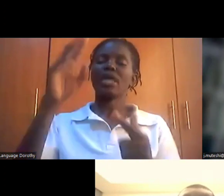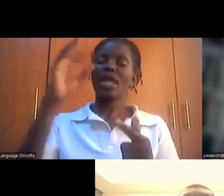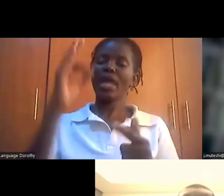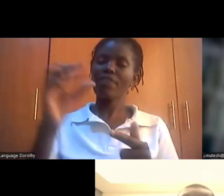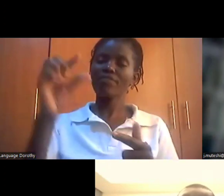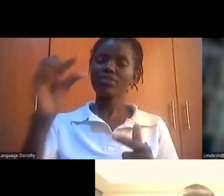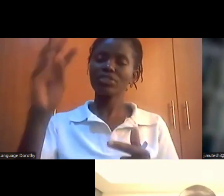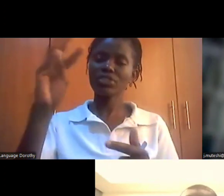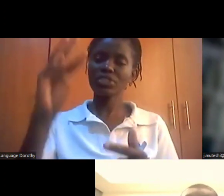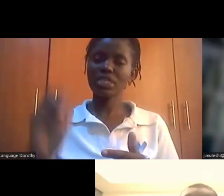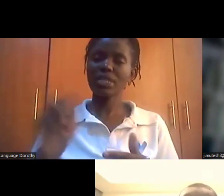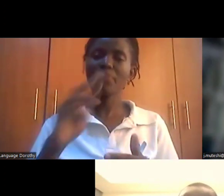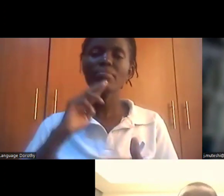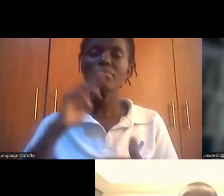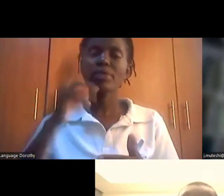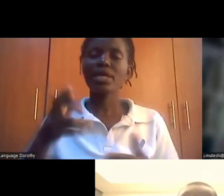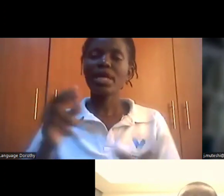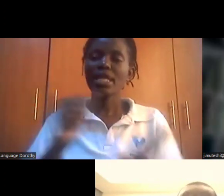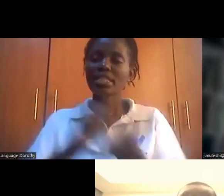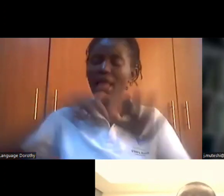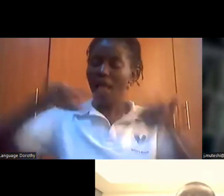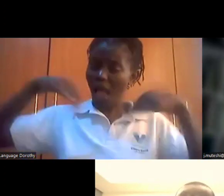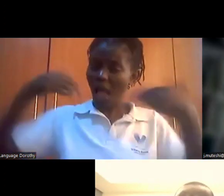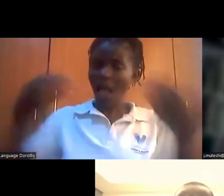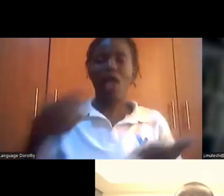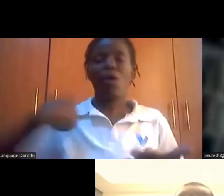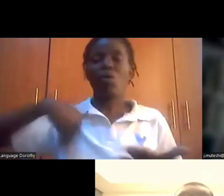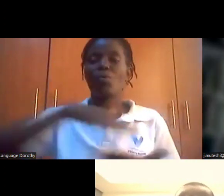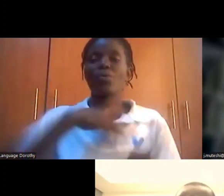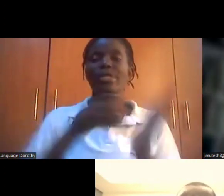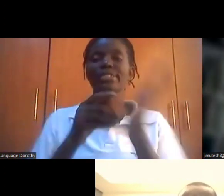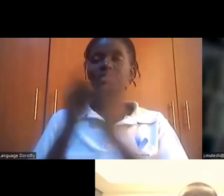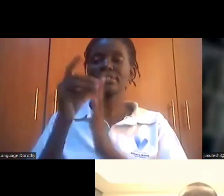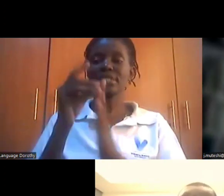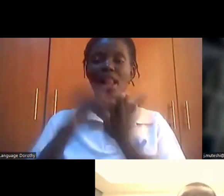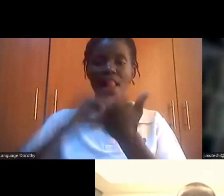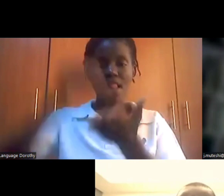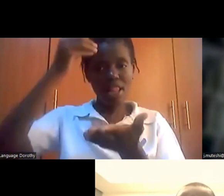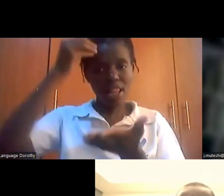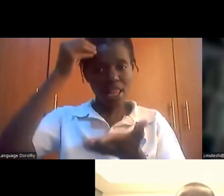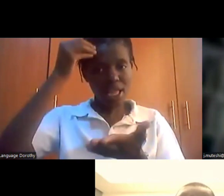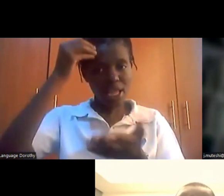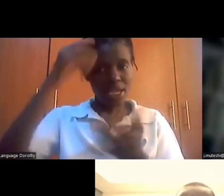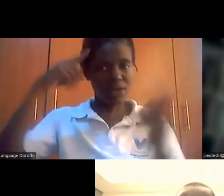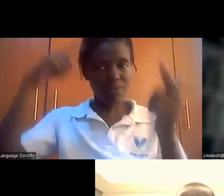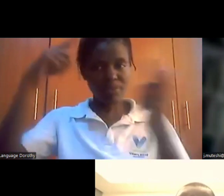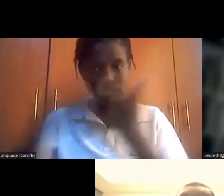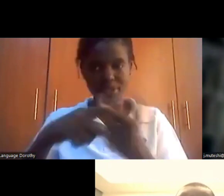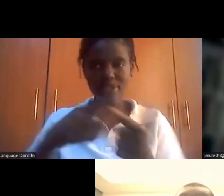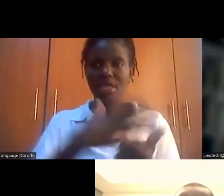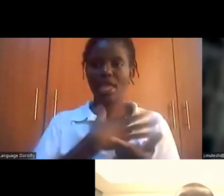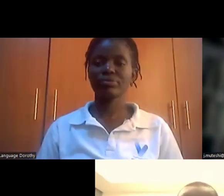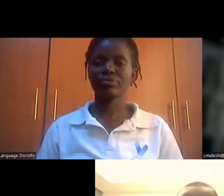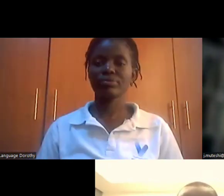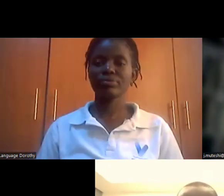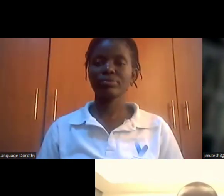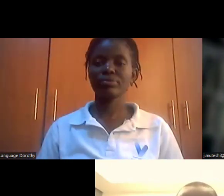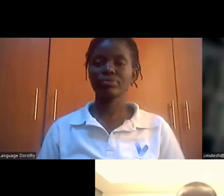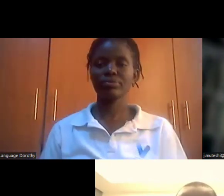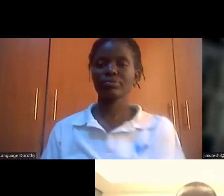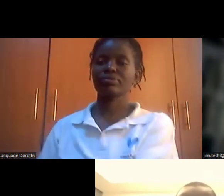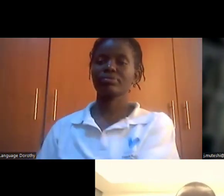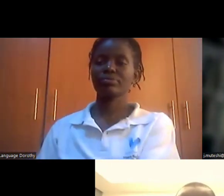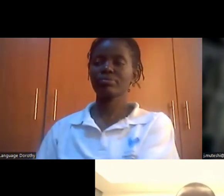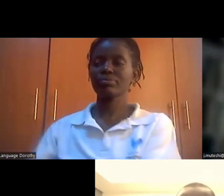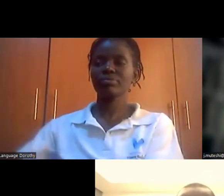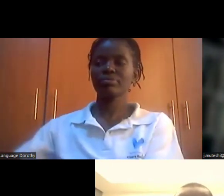how we underwent developing our learning objectives and goals. Thank you, Jacinta. Over to you. Thank you very much,